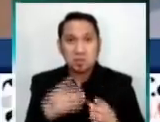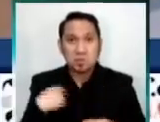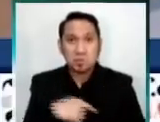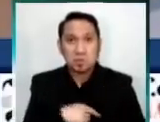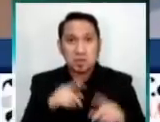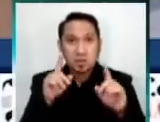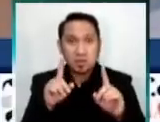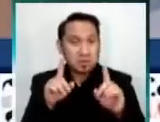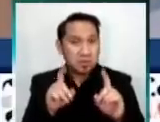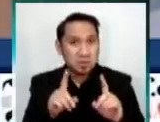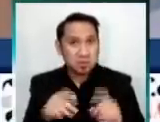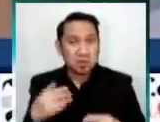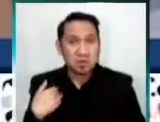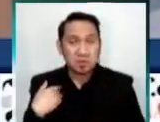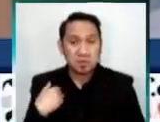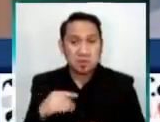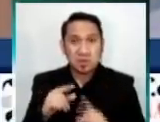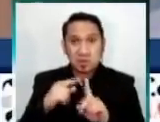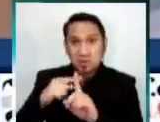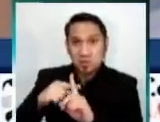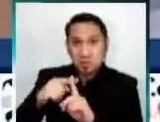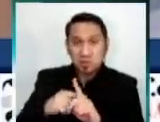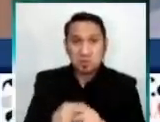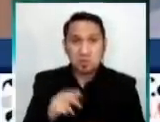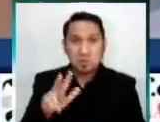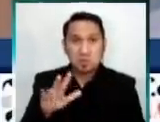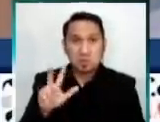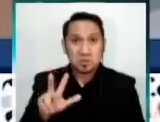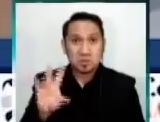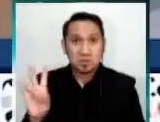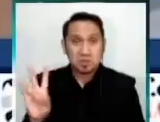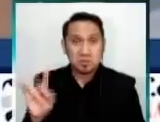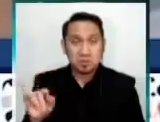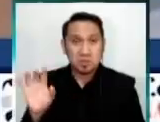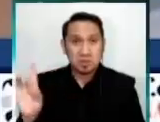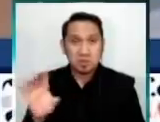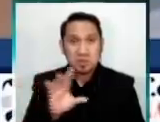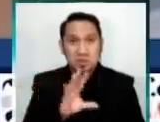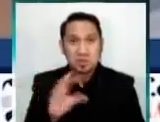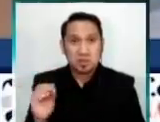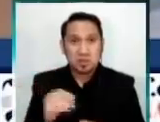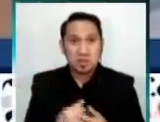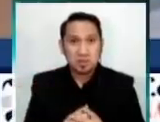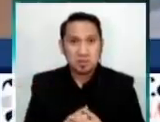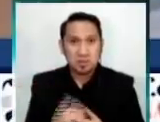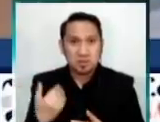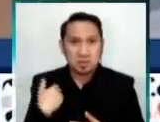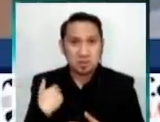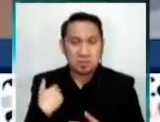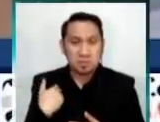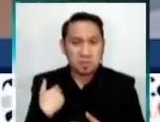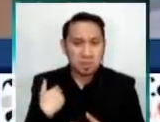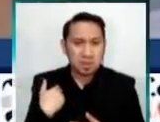he had a temperature of 37.8 degrees Celsius and his throat was hyperemic and swollen. He